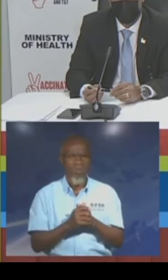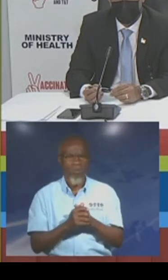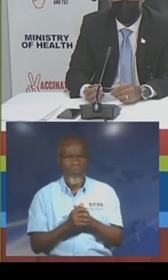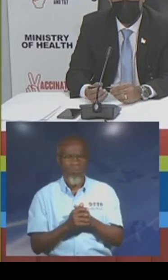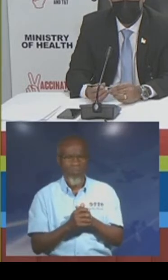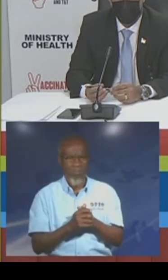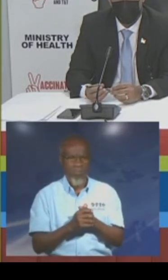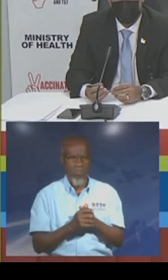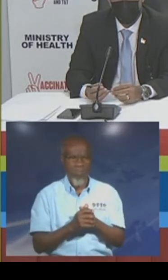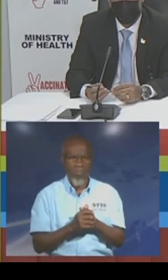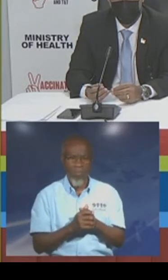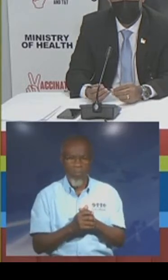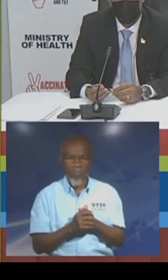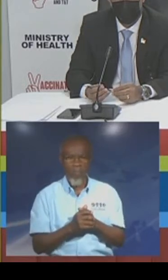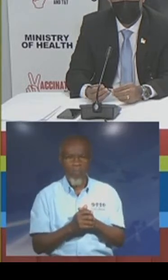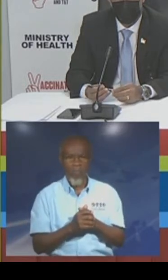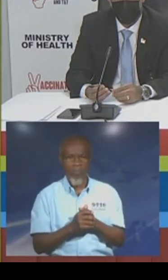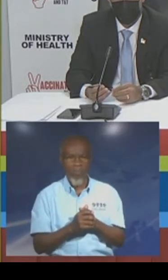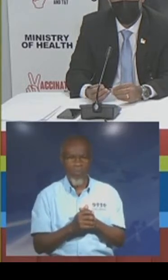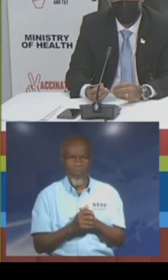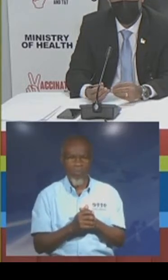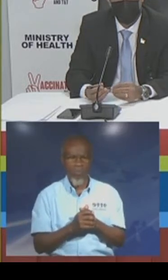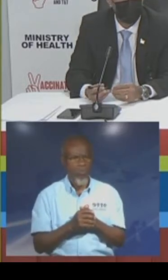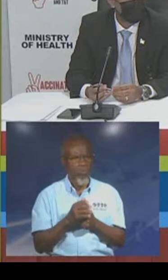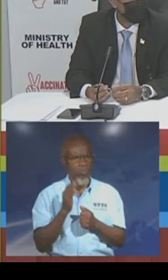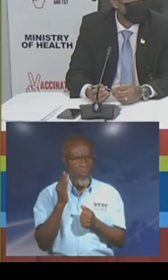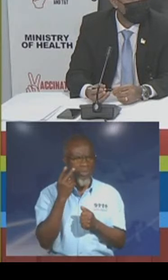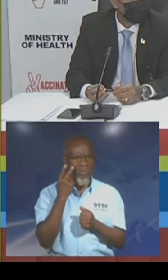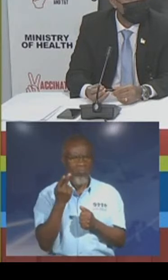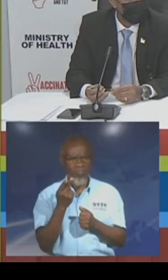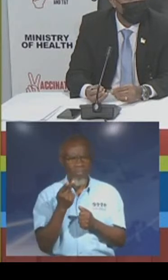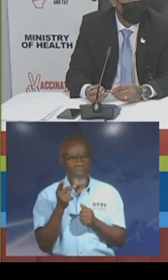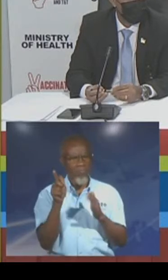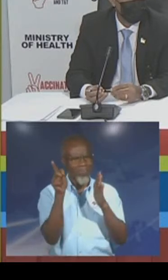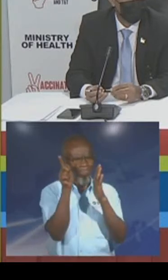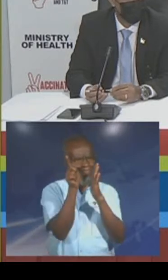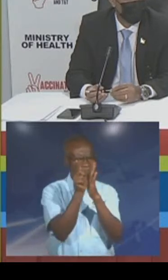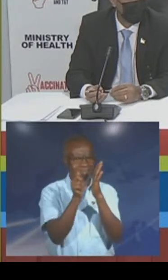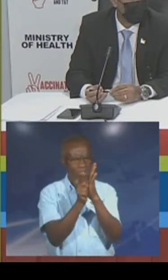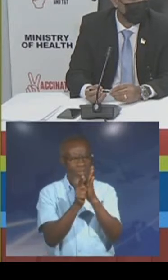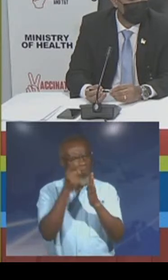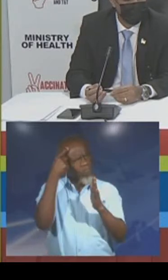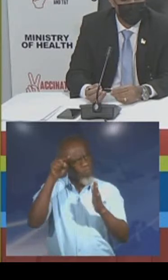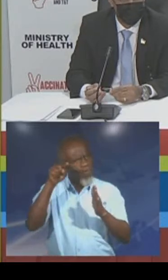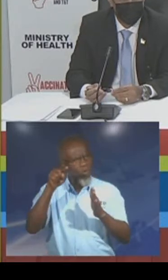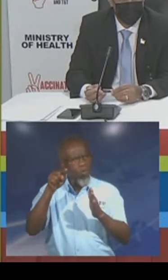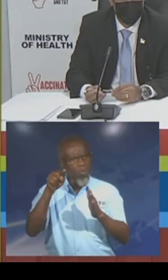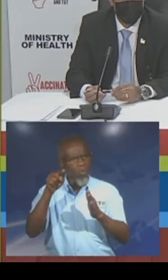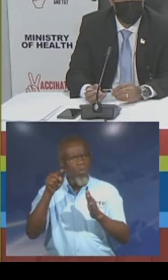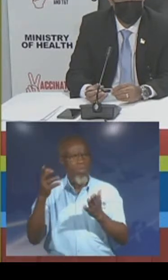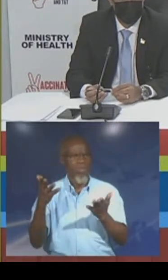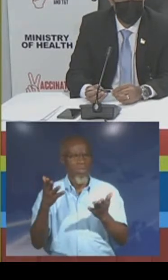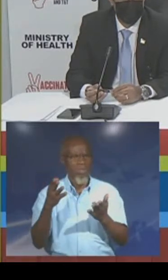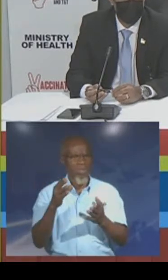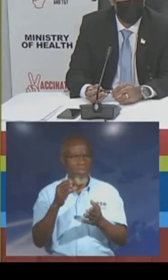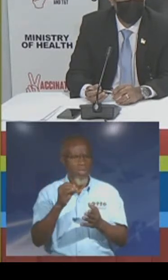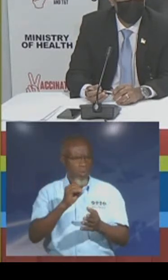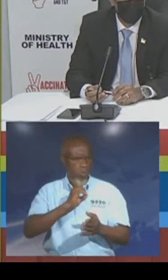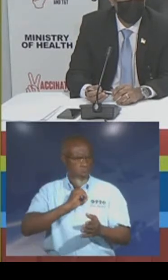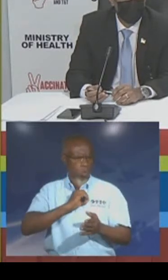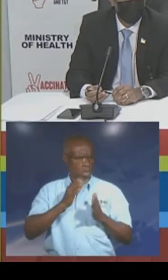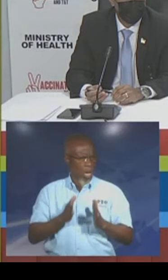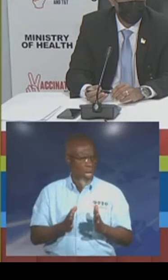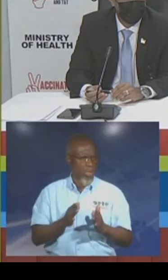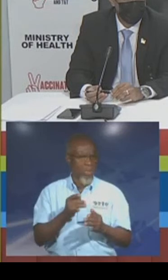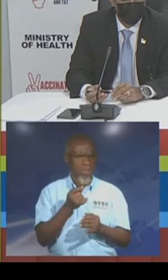now, is it legal for somebody, a business owner or any of these people, to say, hey, what I want to make